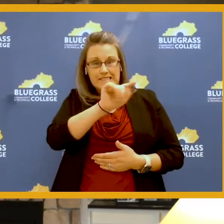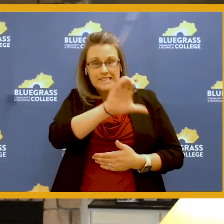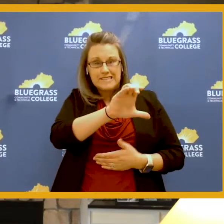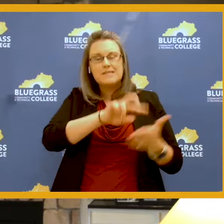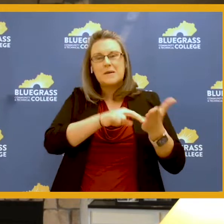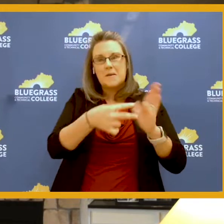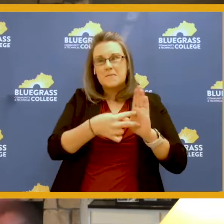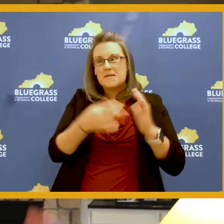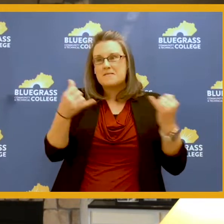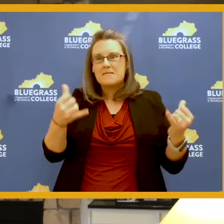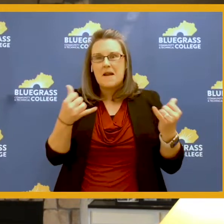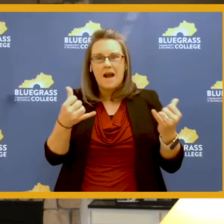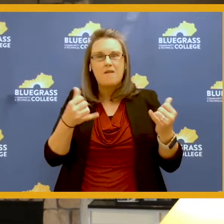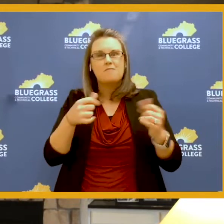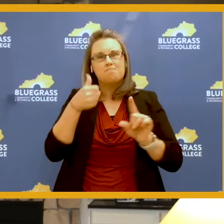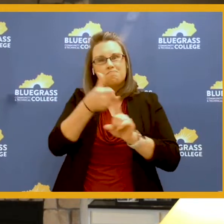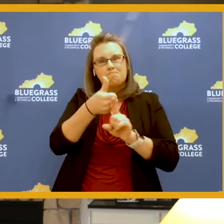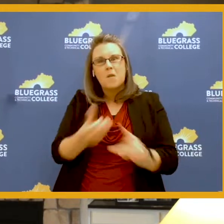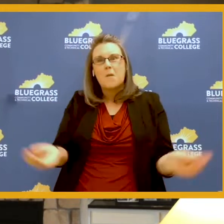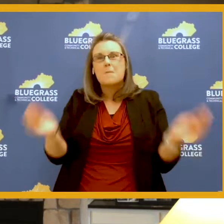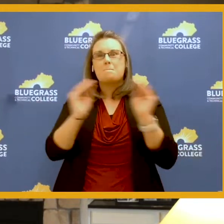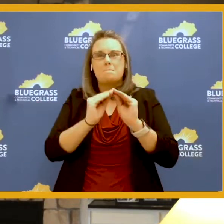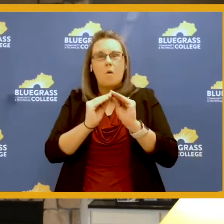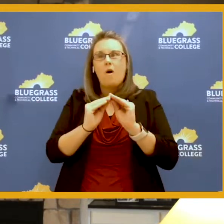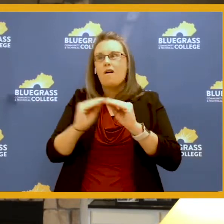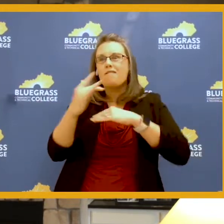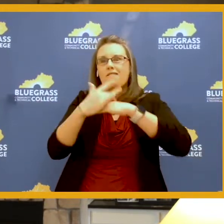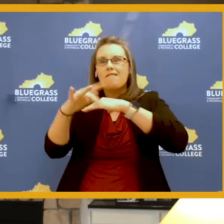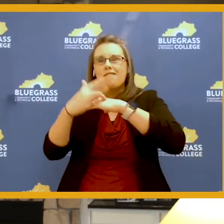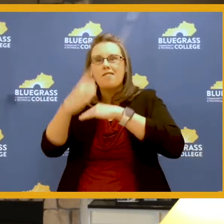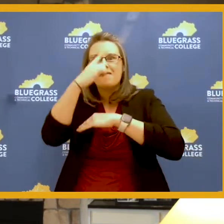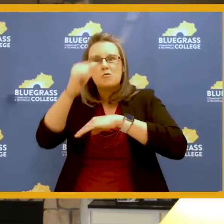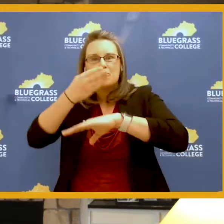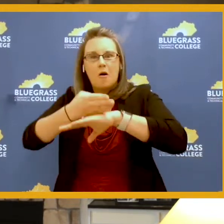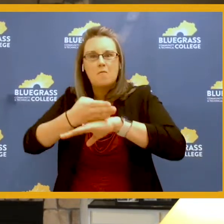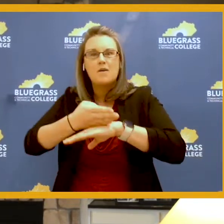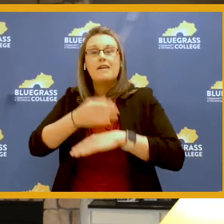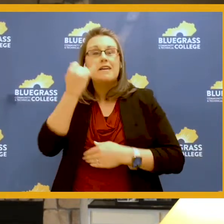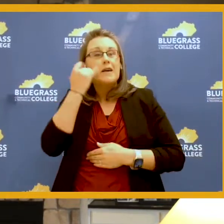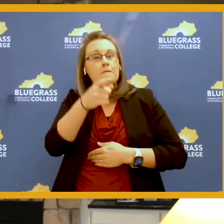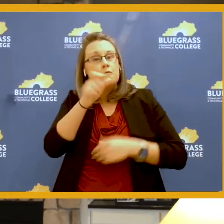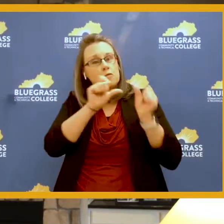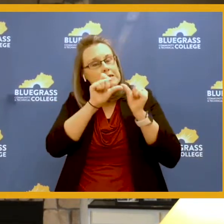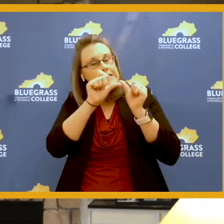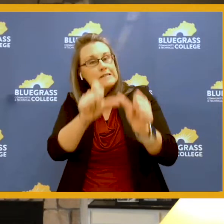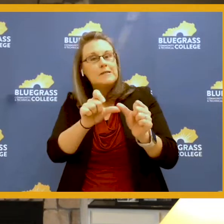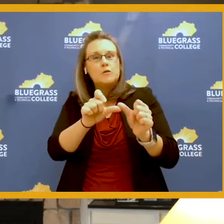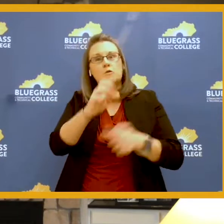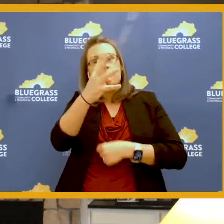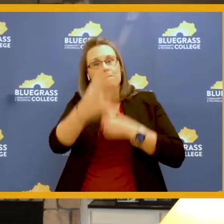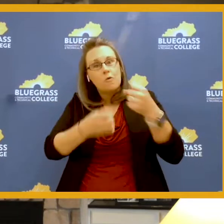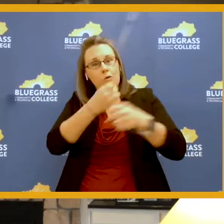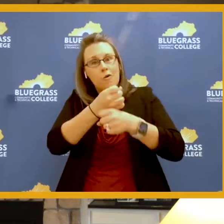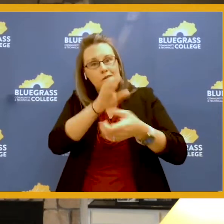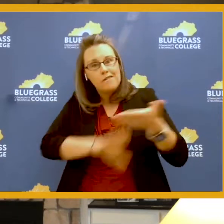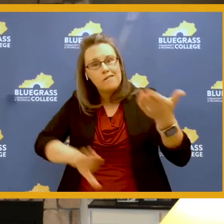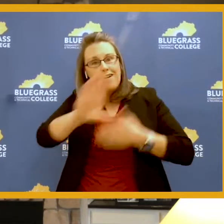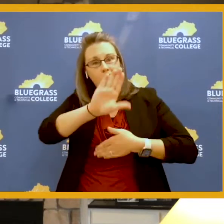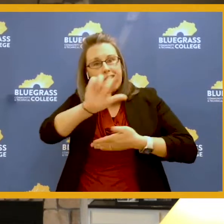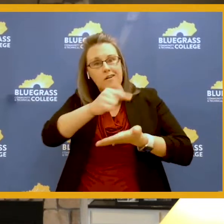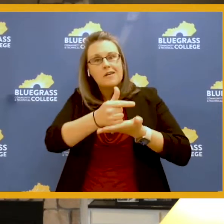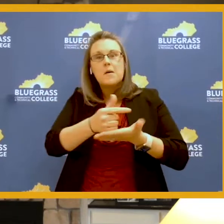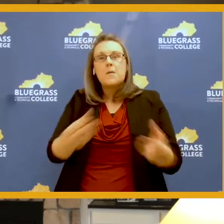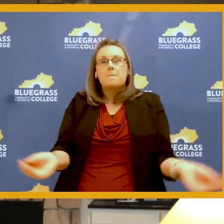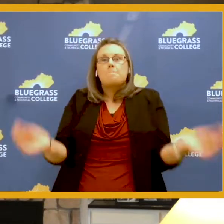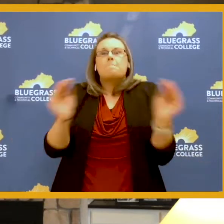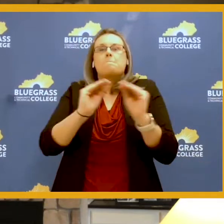work than you've ever been in your life. If you go on to complete even further education and training, you'll even have more doors open up to